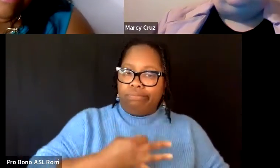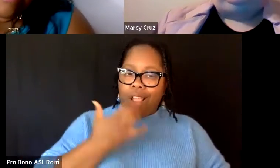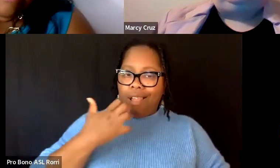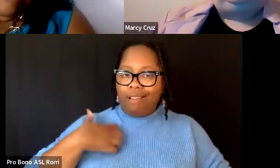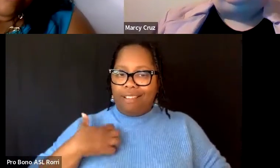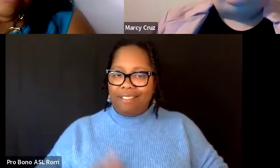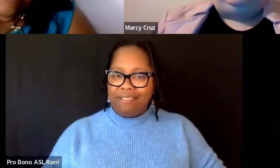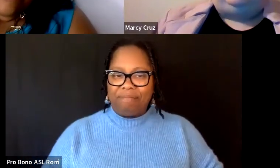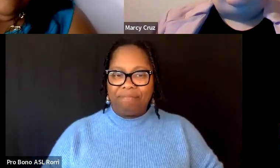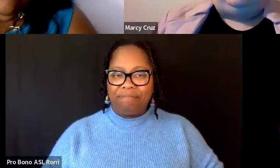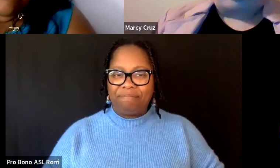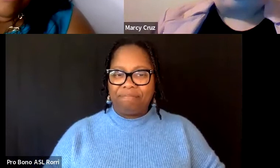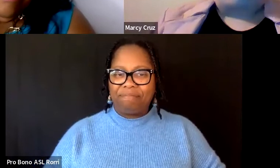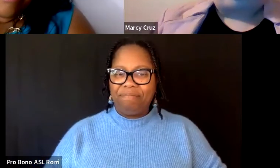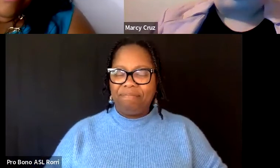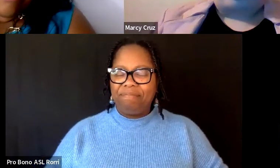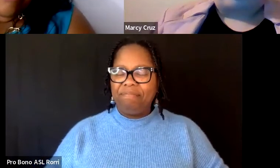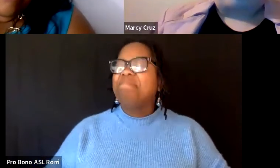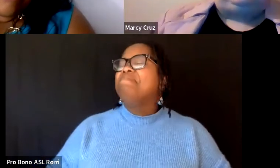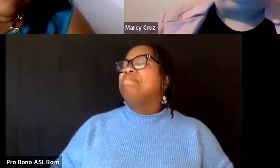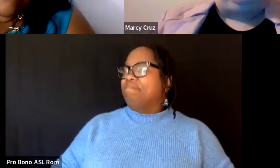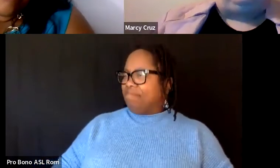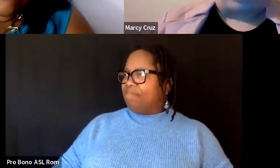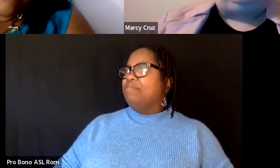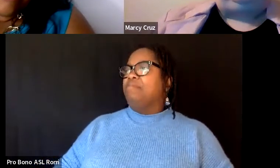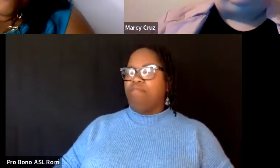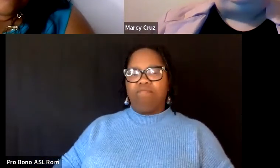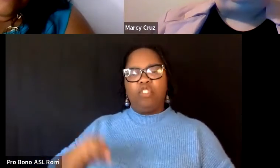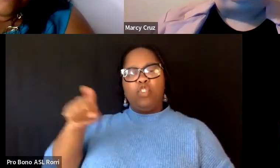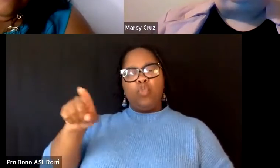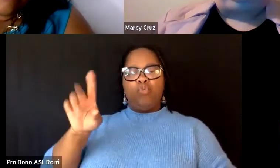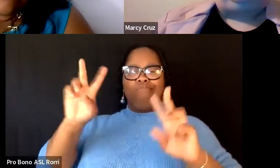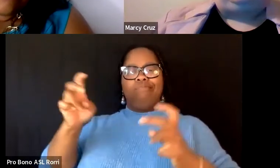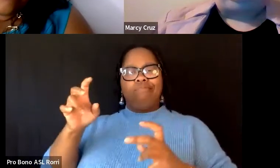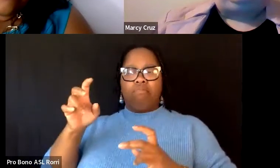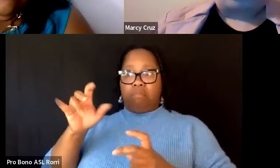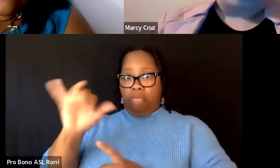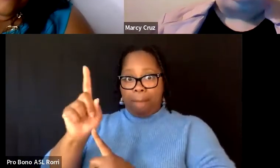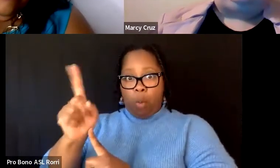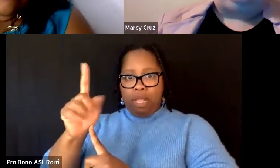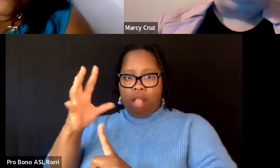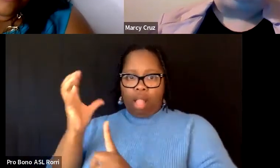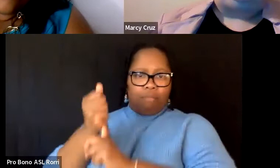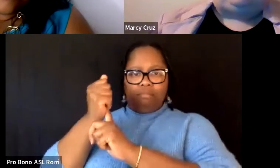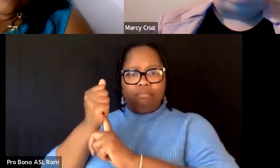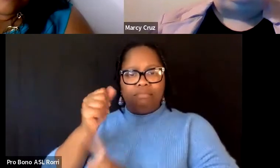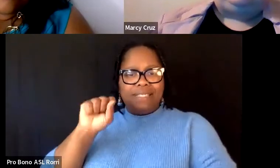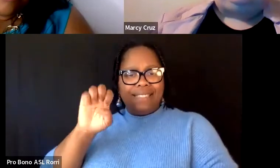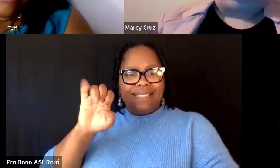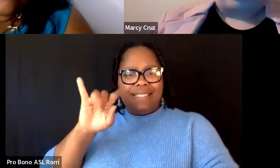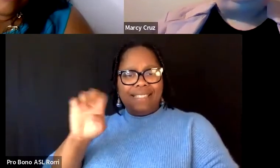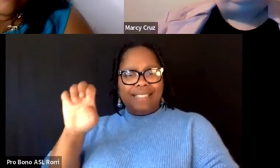Yeah, I love that you seized the moment and you just said, you know what, I'm going to do it. I'm going to try